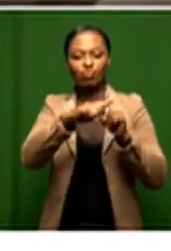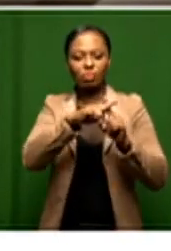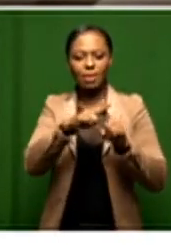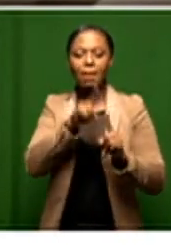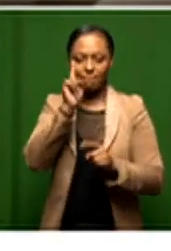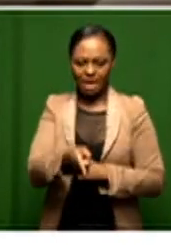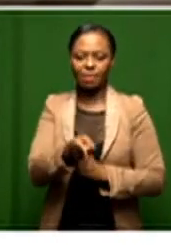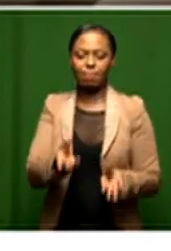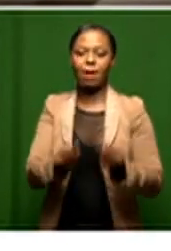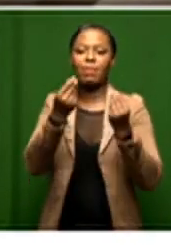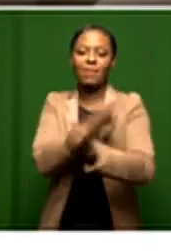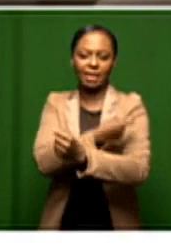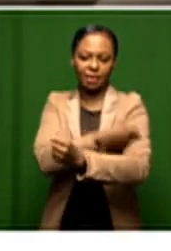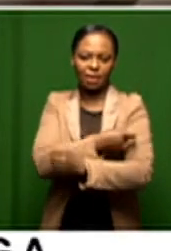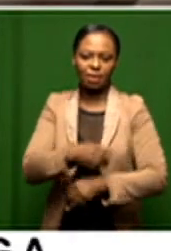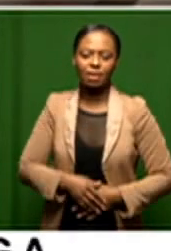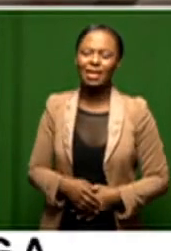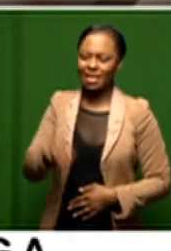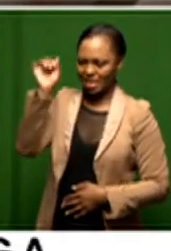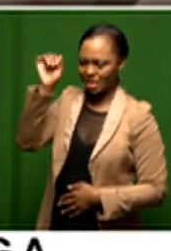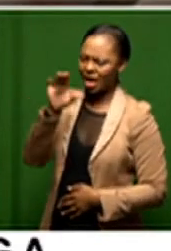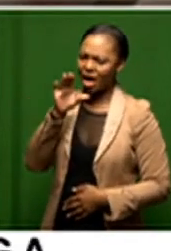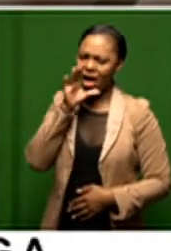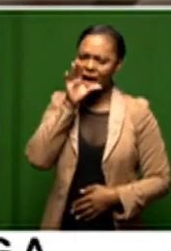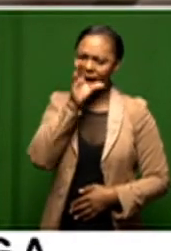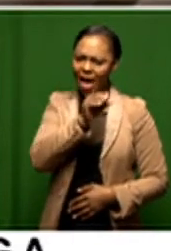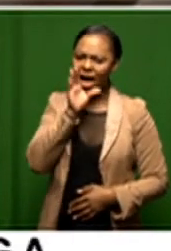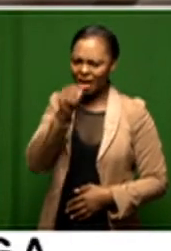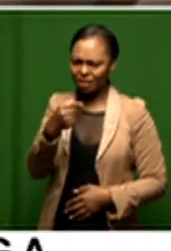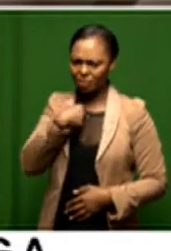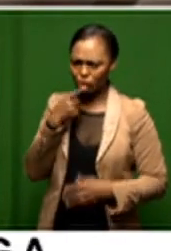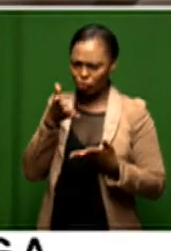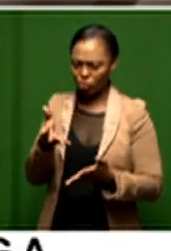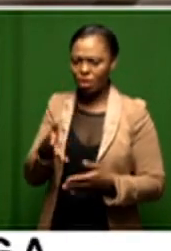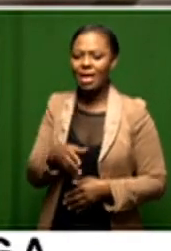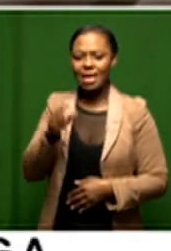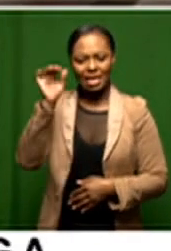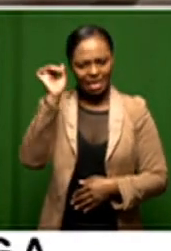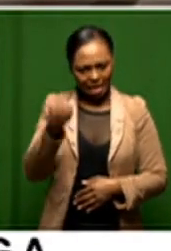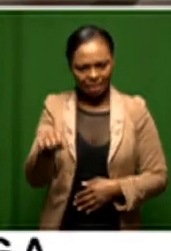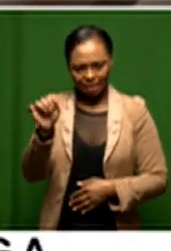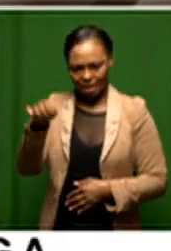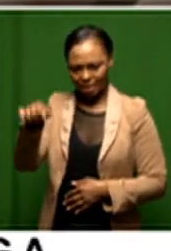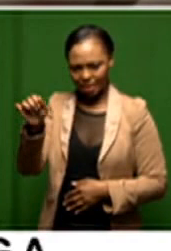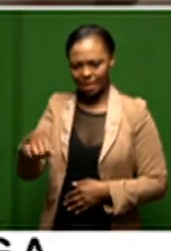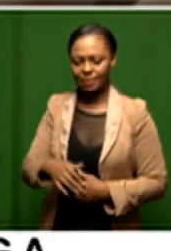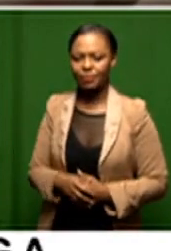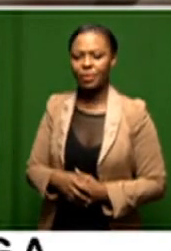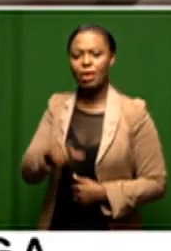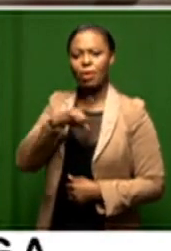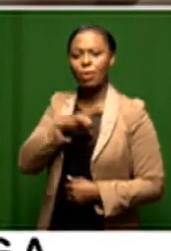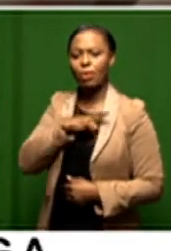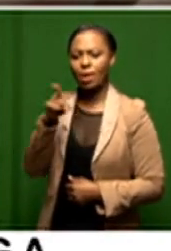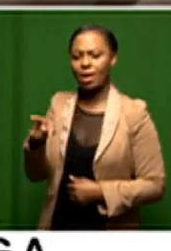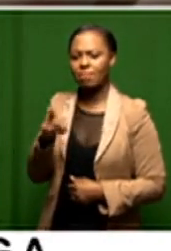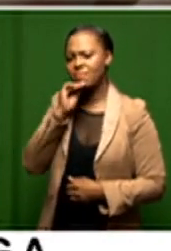the vaccine. Is that what you were asking? That's exactly what I was asking. So in terms of that, you know, would there be any